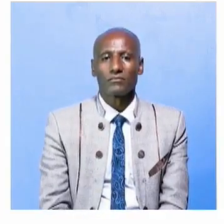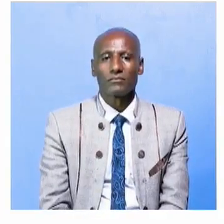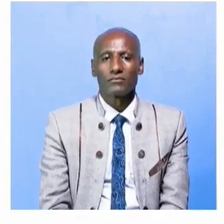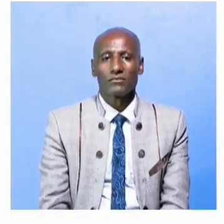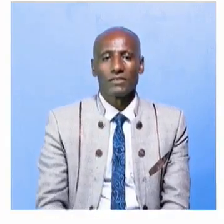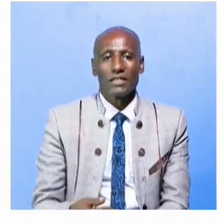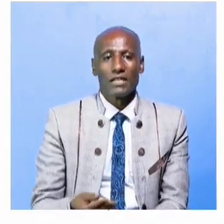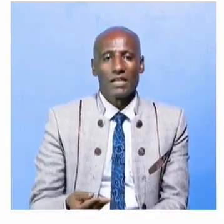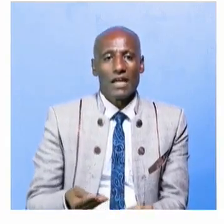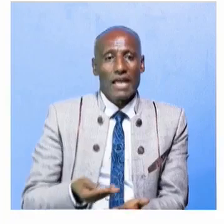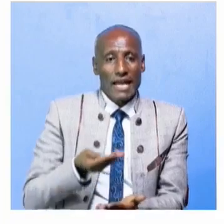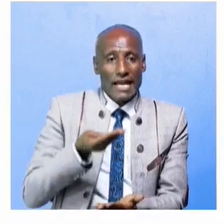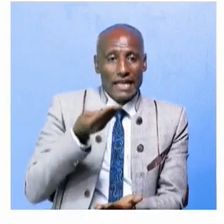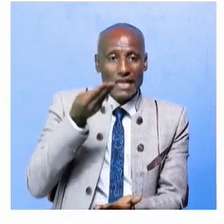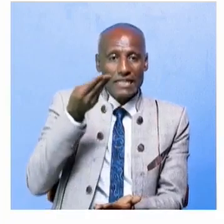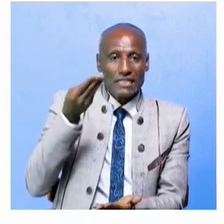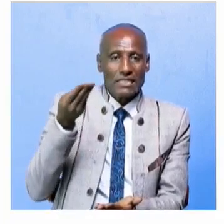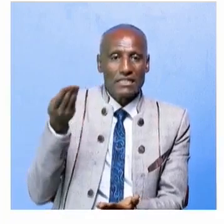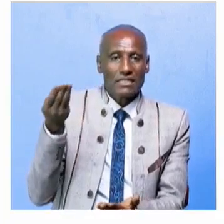increasing